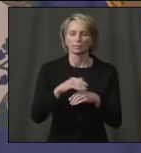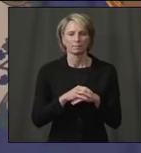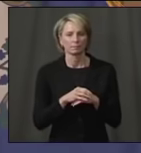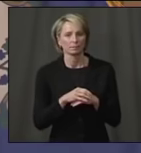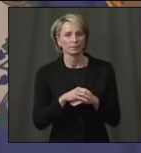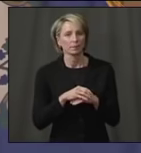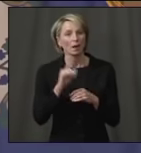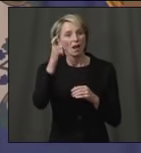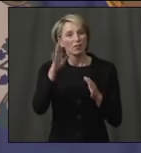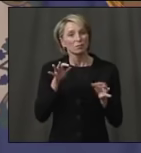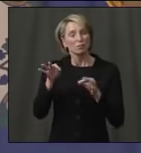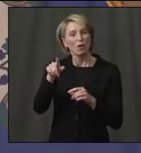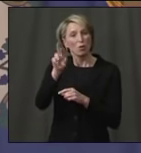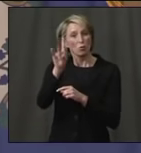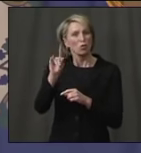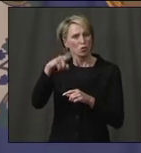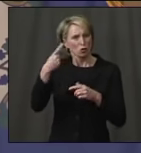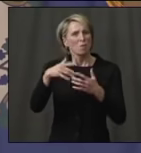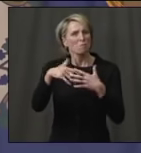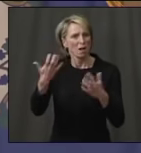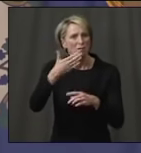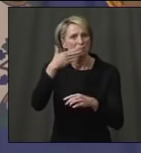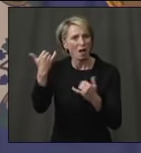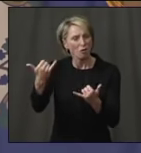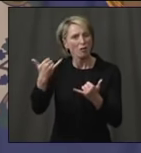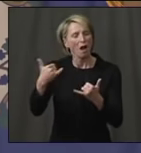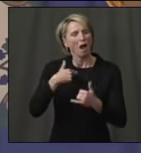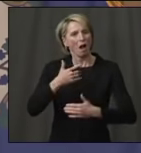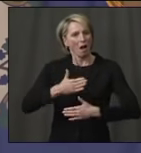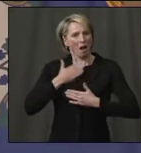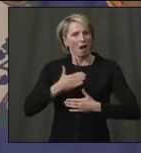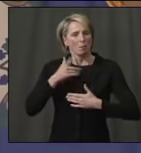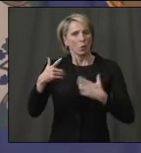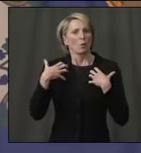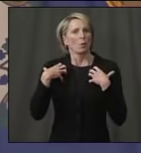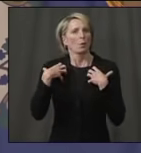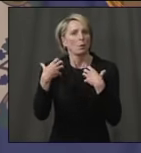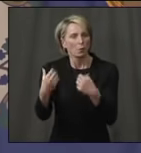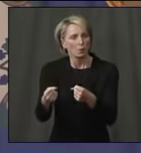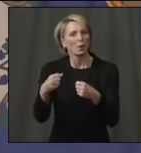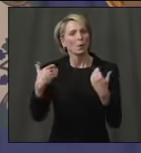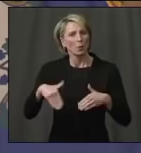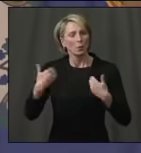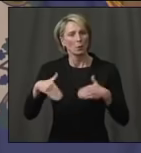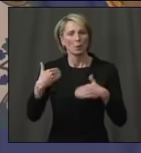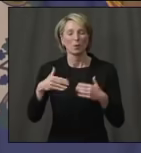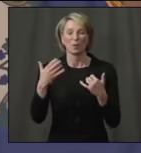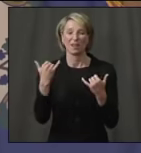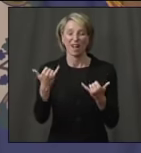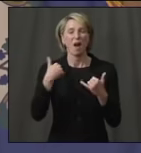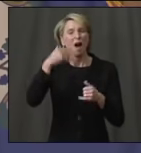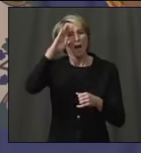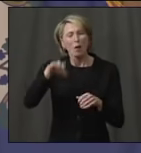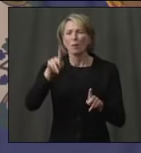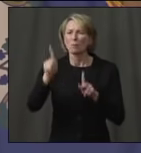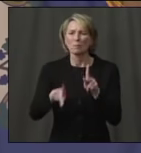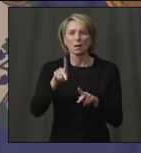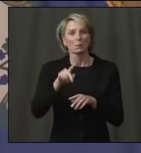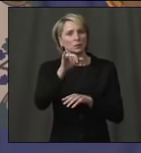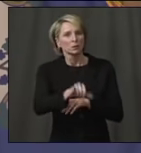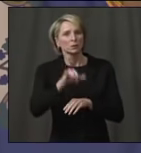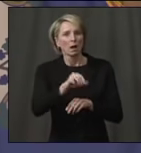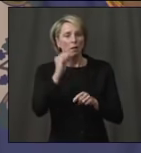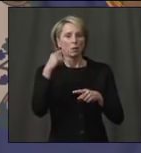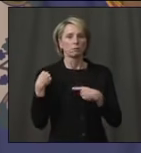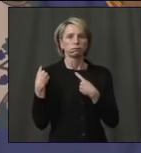And that is a message that we're getting a little cabin fever. I understand the stay at